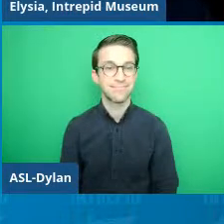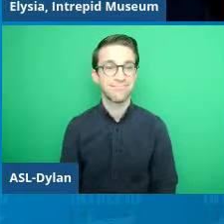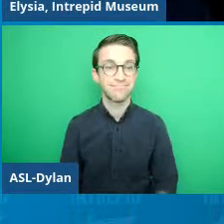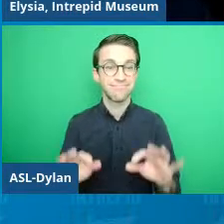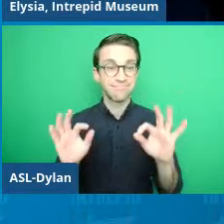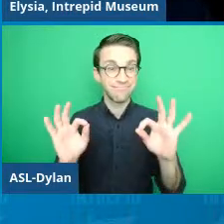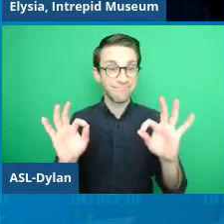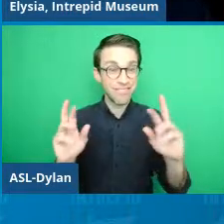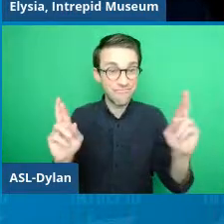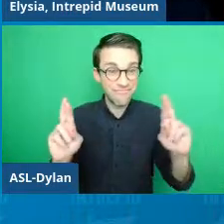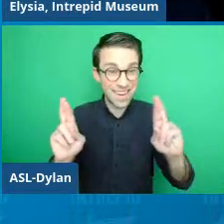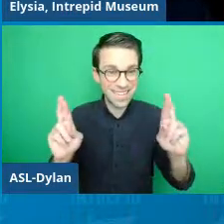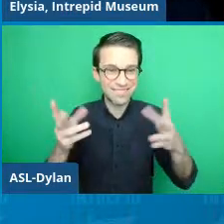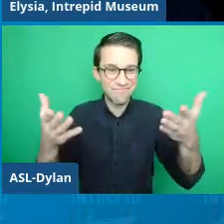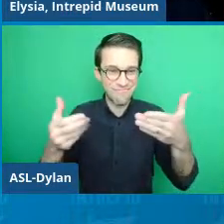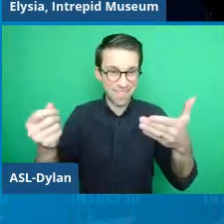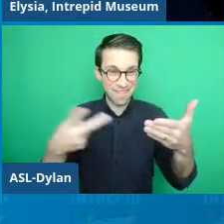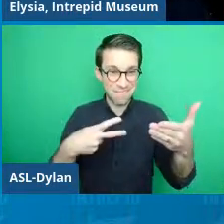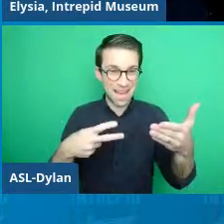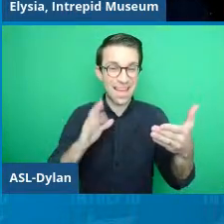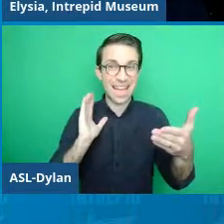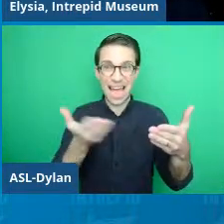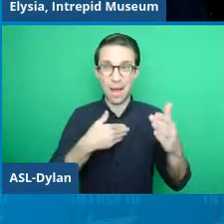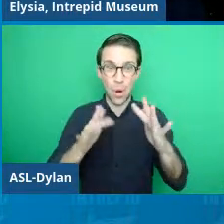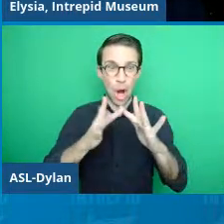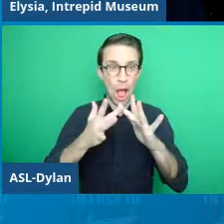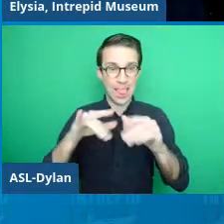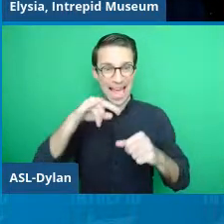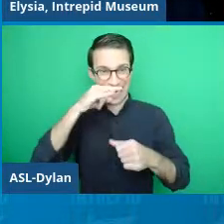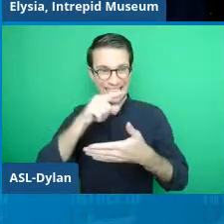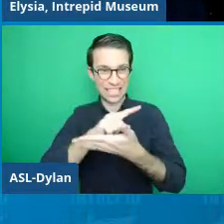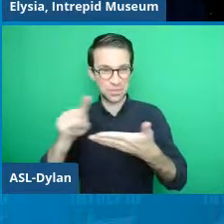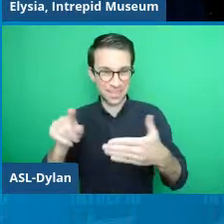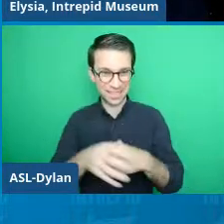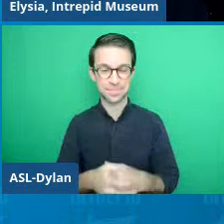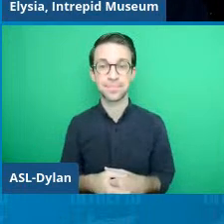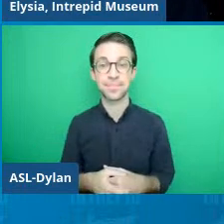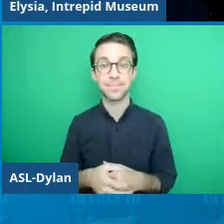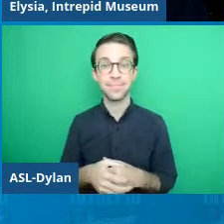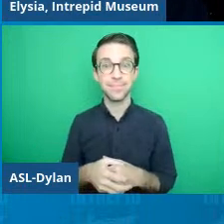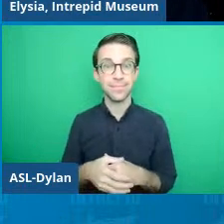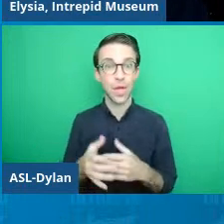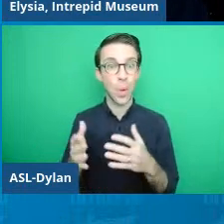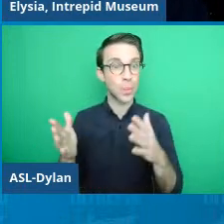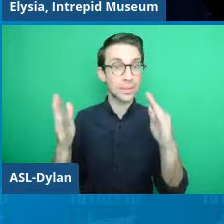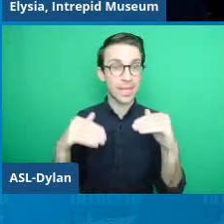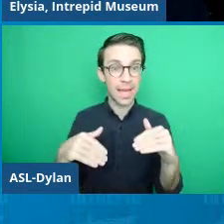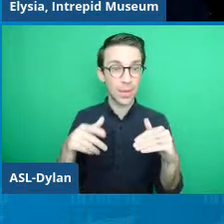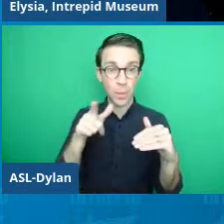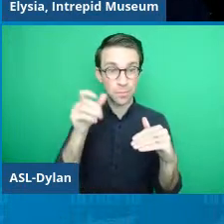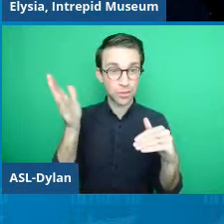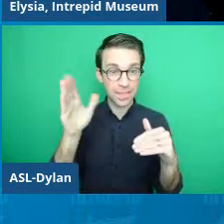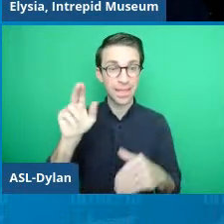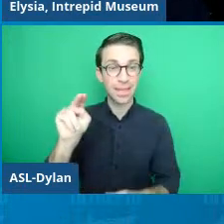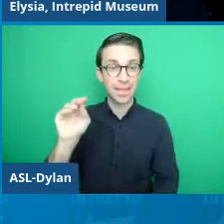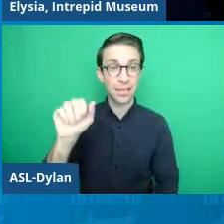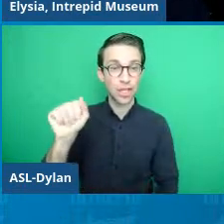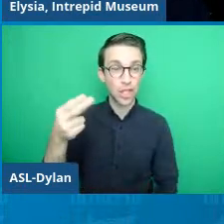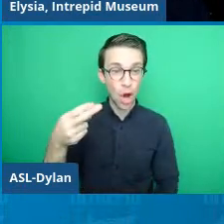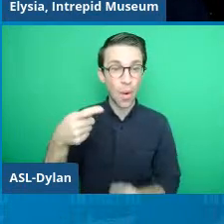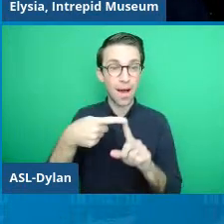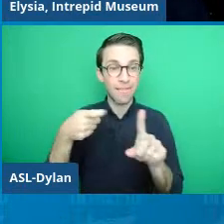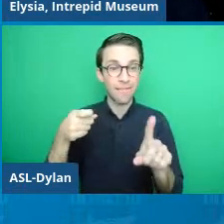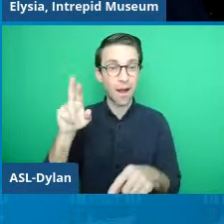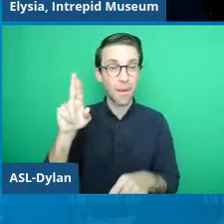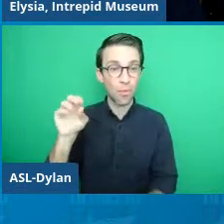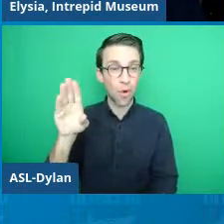All right, so welcome back to Virtual Kids Week, everyone. Up next, we have Noah from RoboFun, who's going to be walking